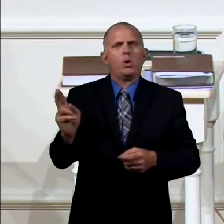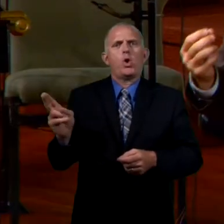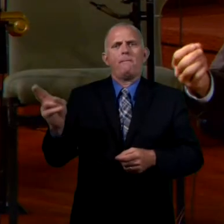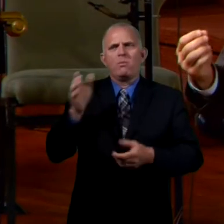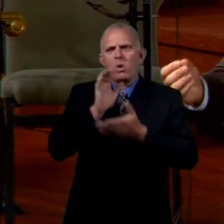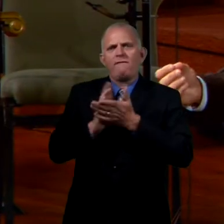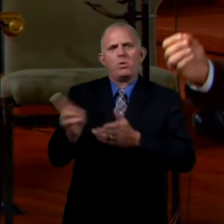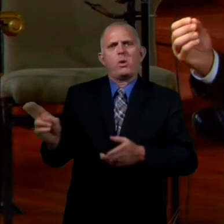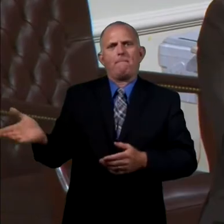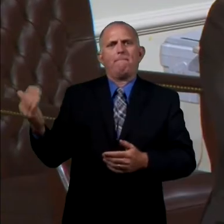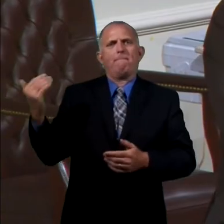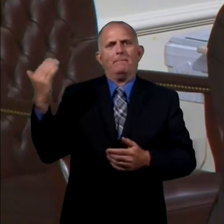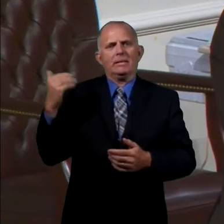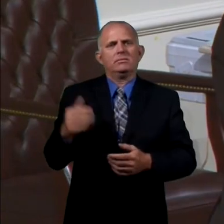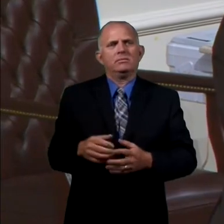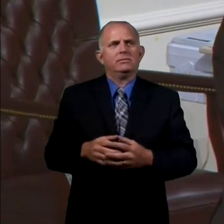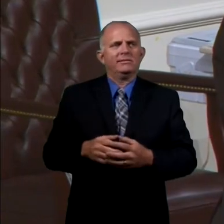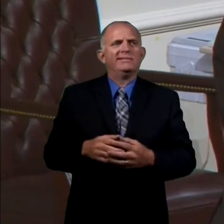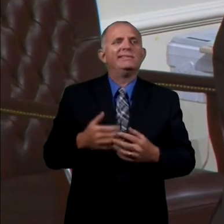If I ever take the time to pray,